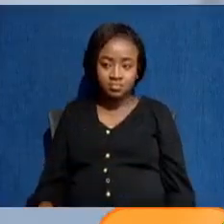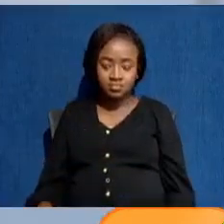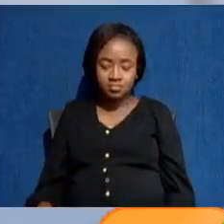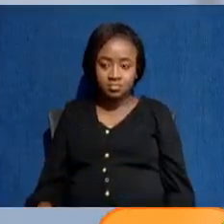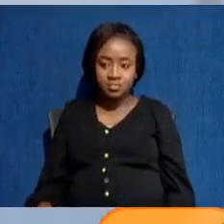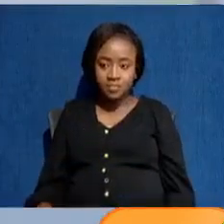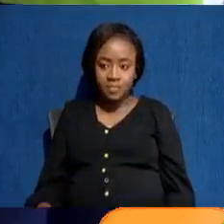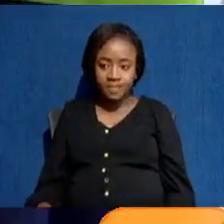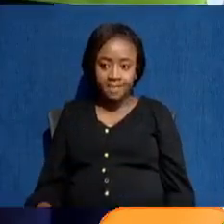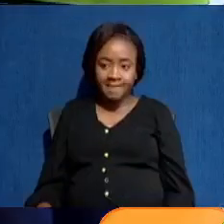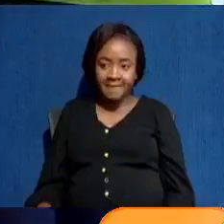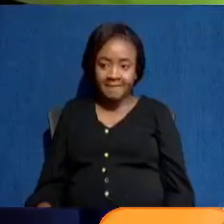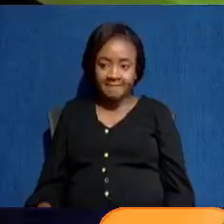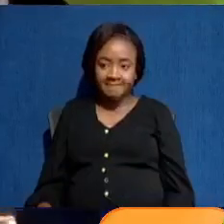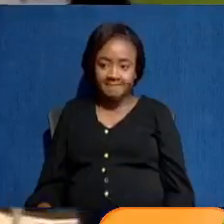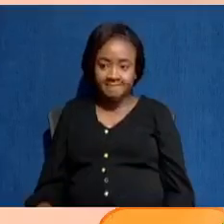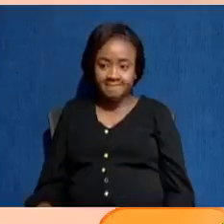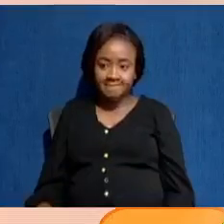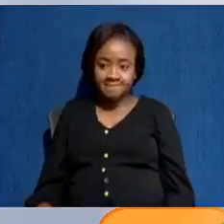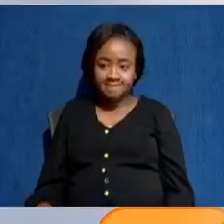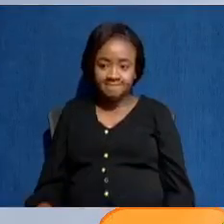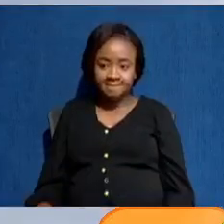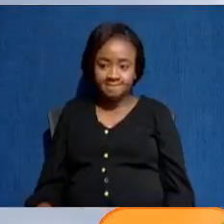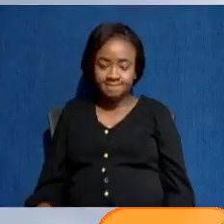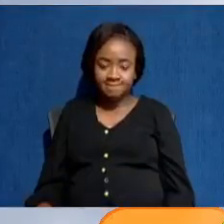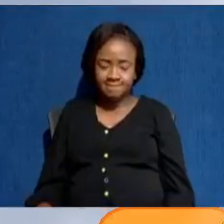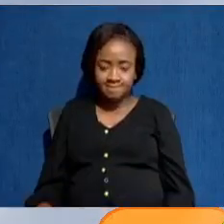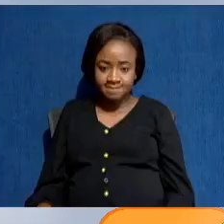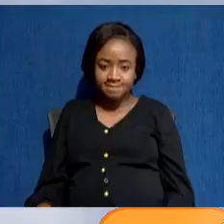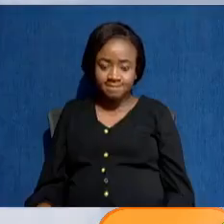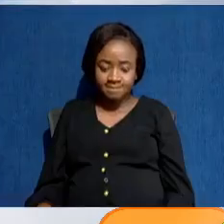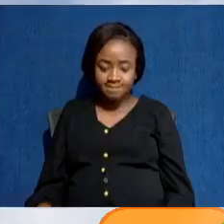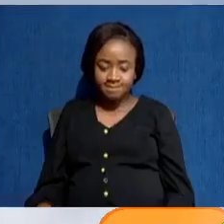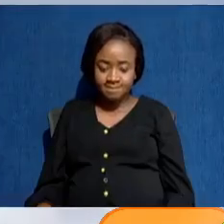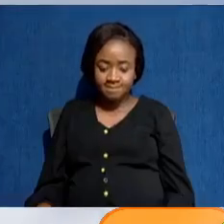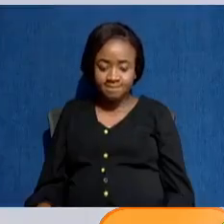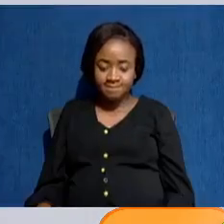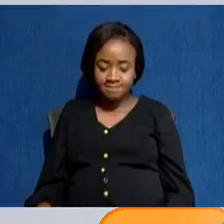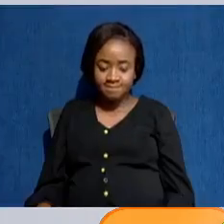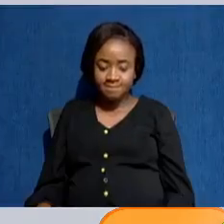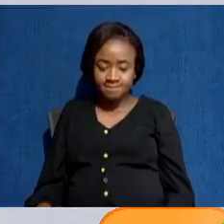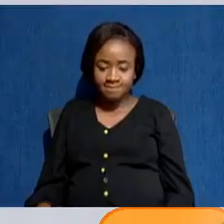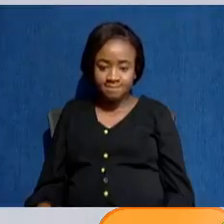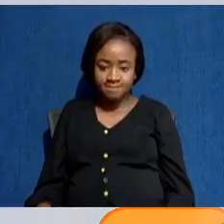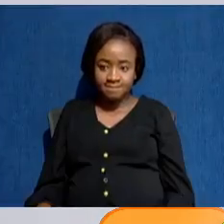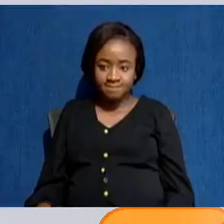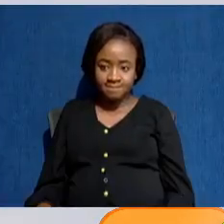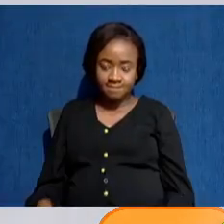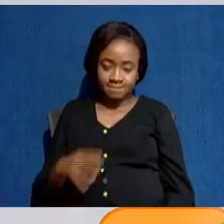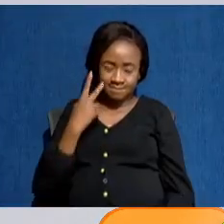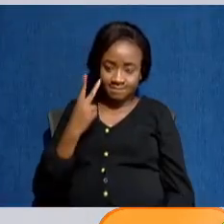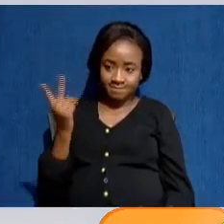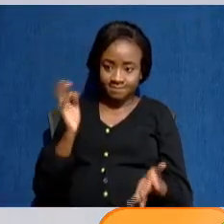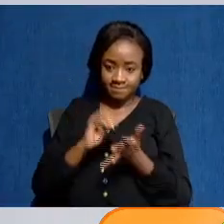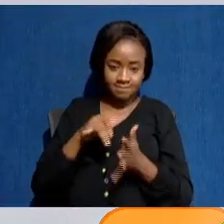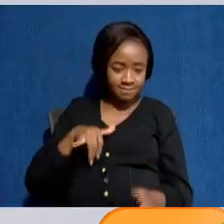A soft hum, then, with a press of a button, the drone lifts off, lights blinking, fixed wings steady, slicing